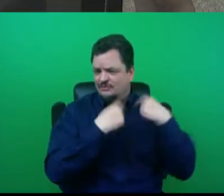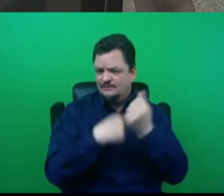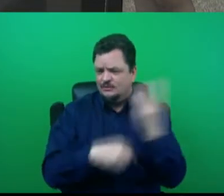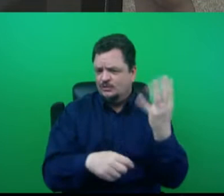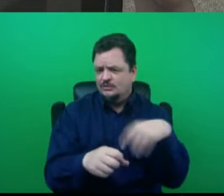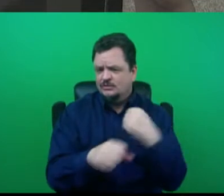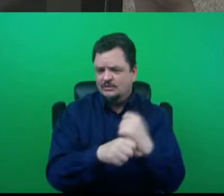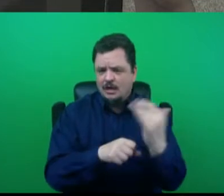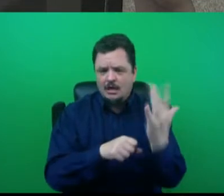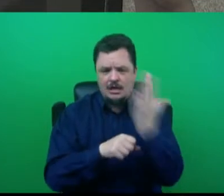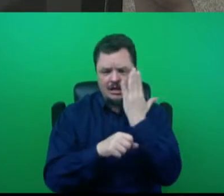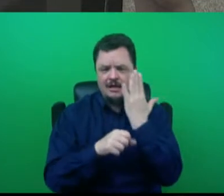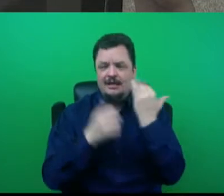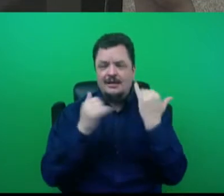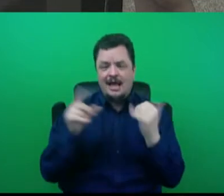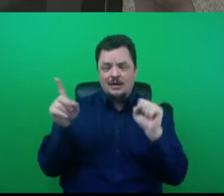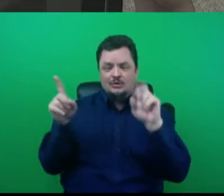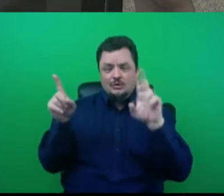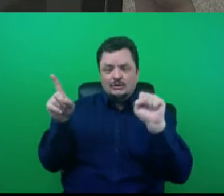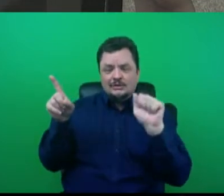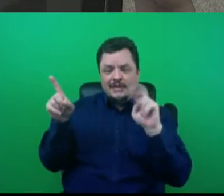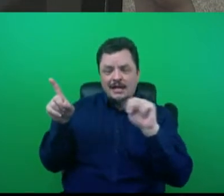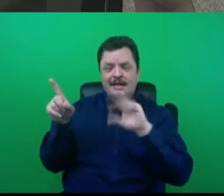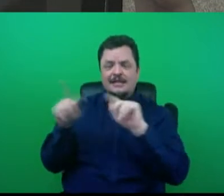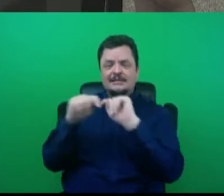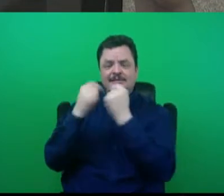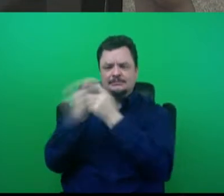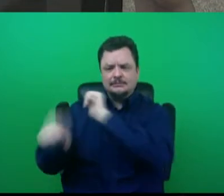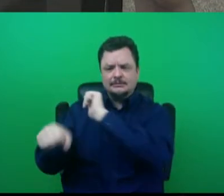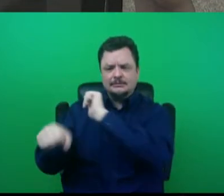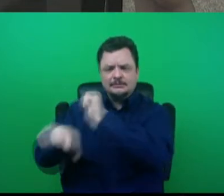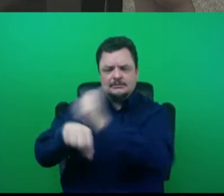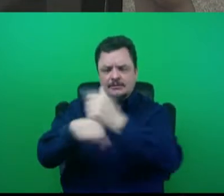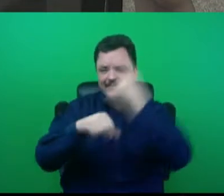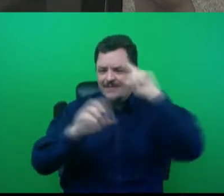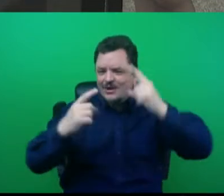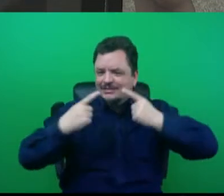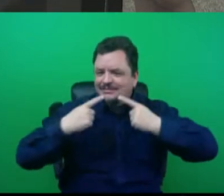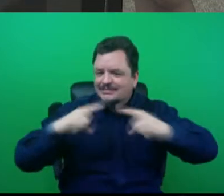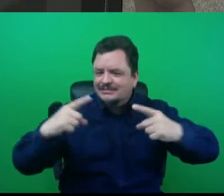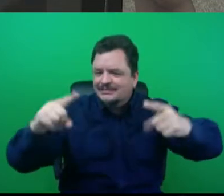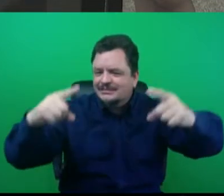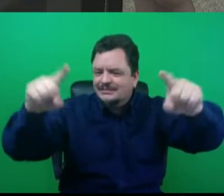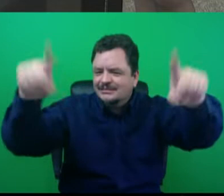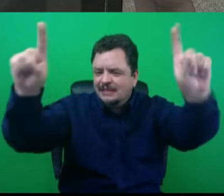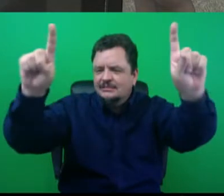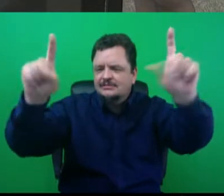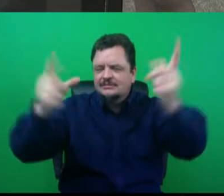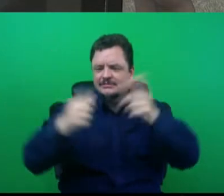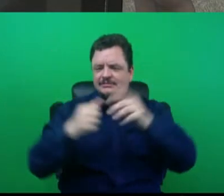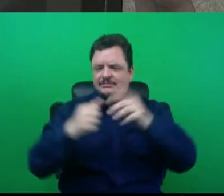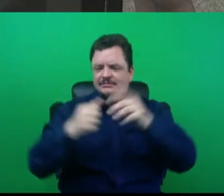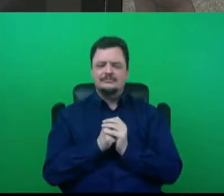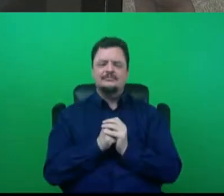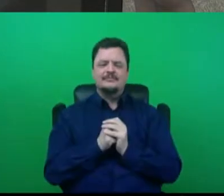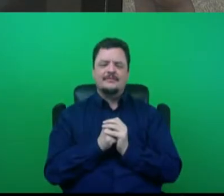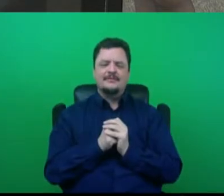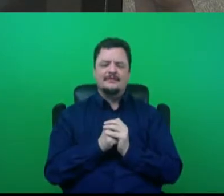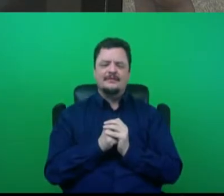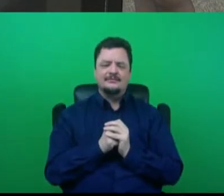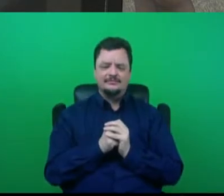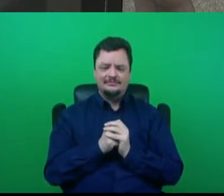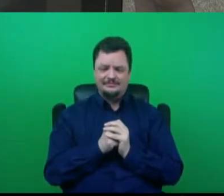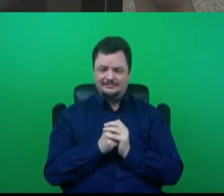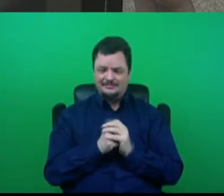some success and some stability. And the programs that we did have, particularly in the Southeast and with women and children and people who really